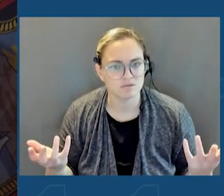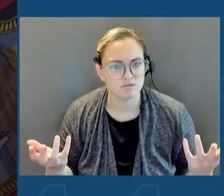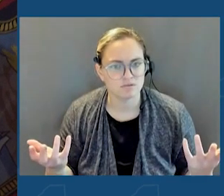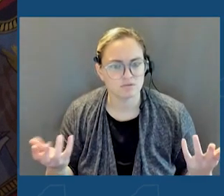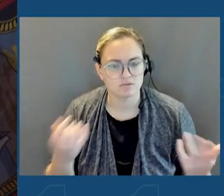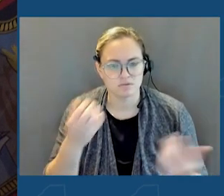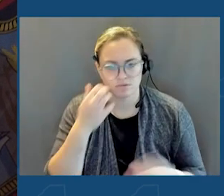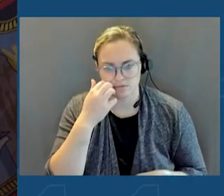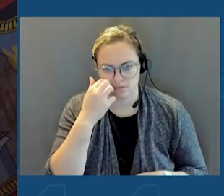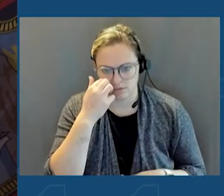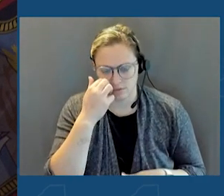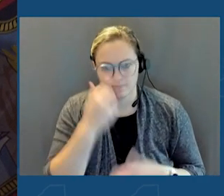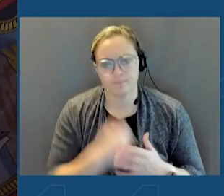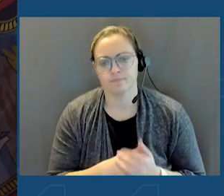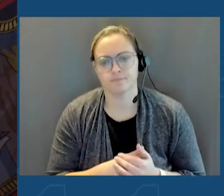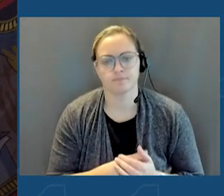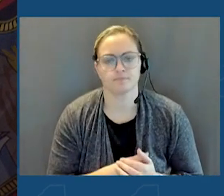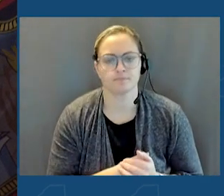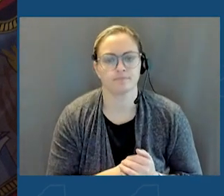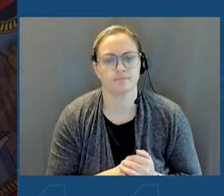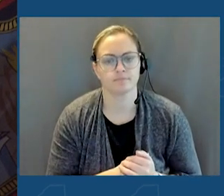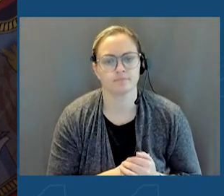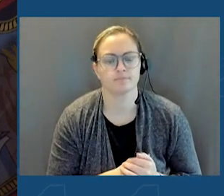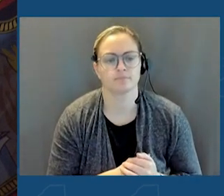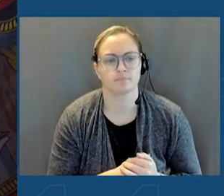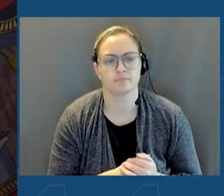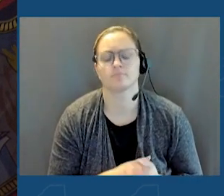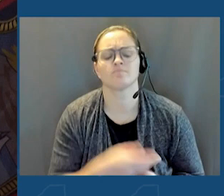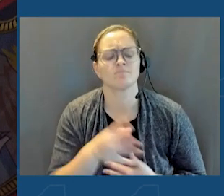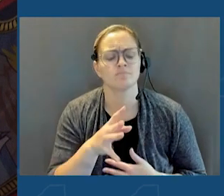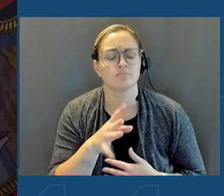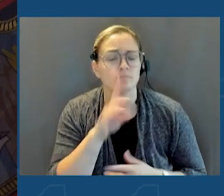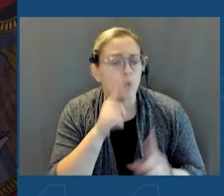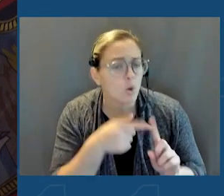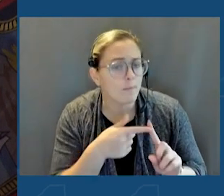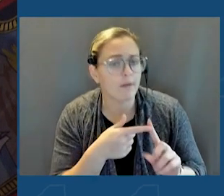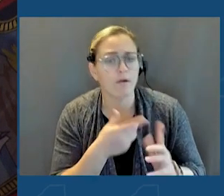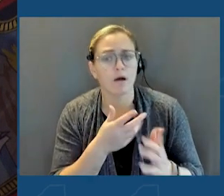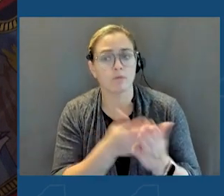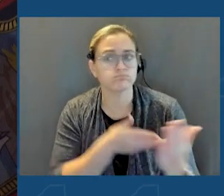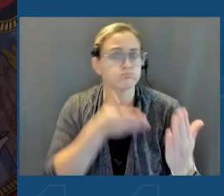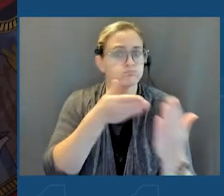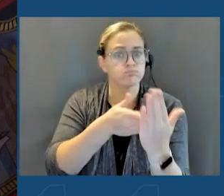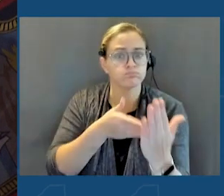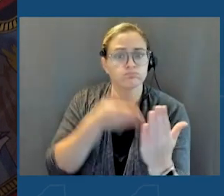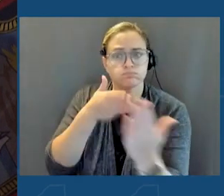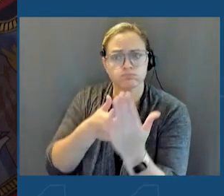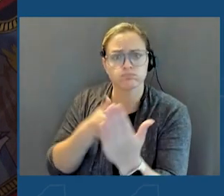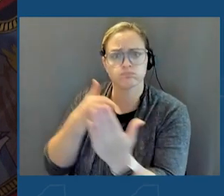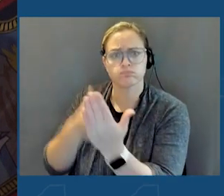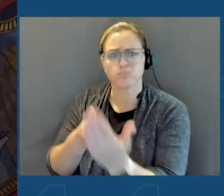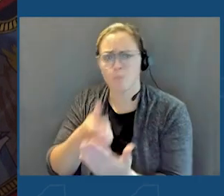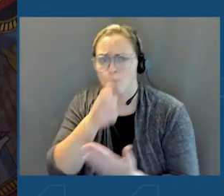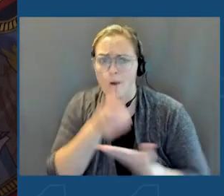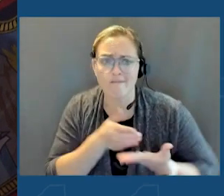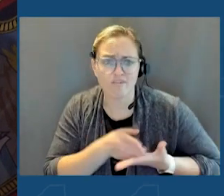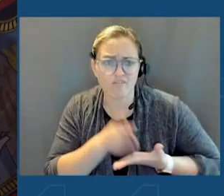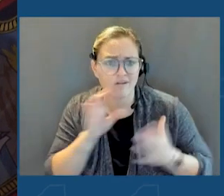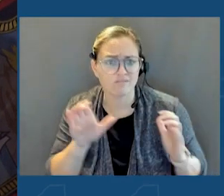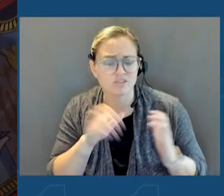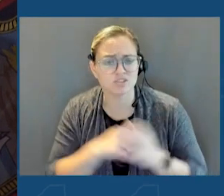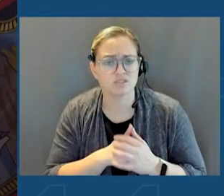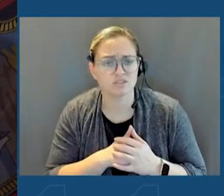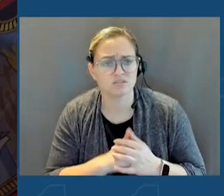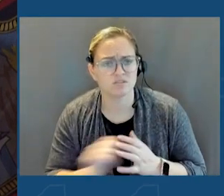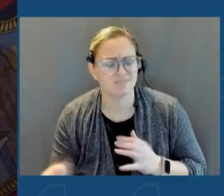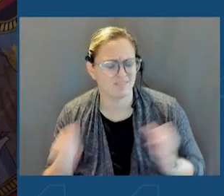here? And they're talking about filing lawsuits and the private right of action. Like another